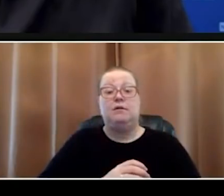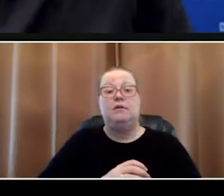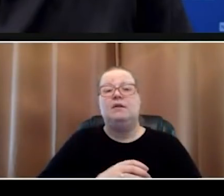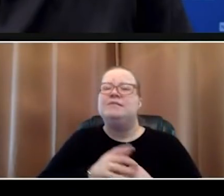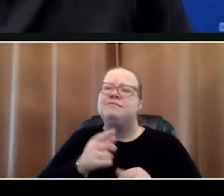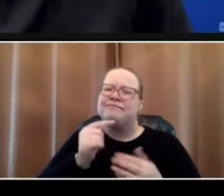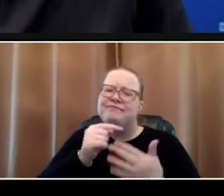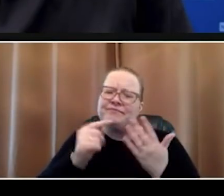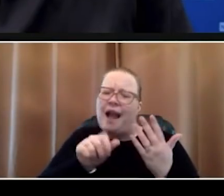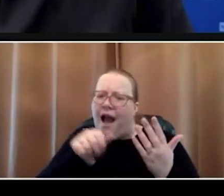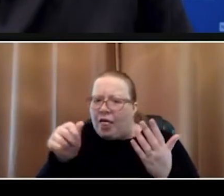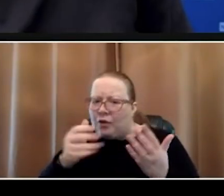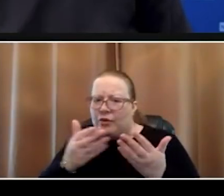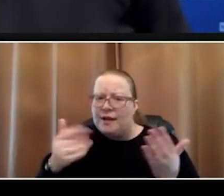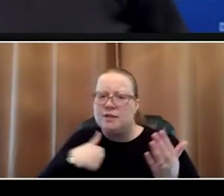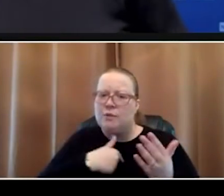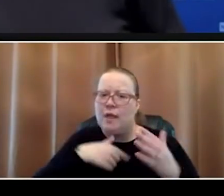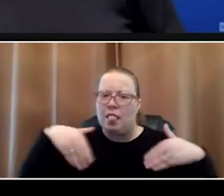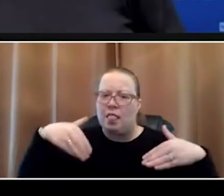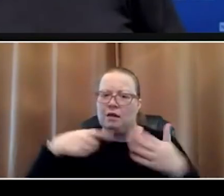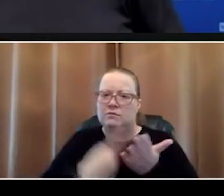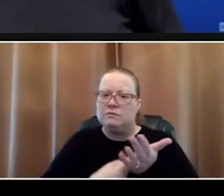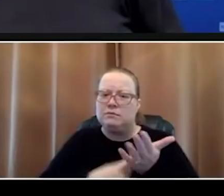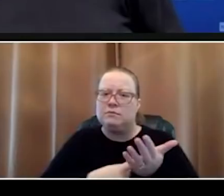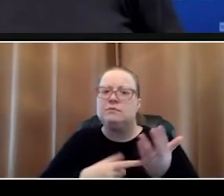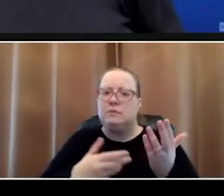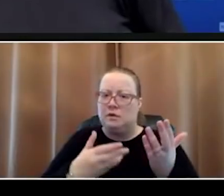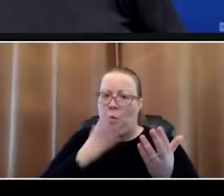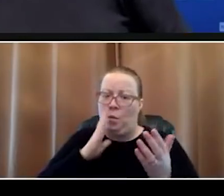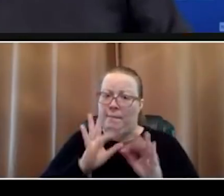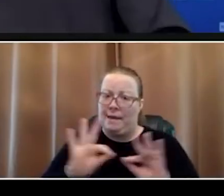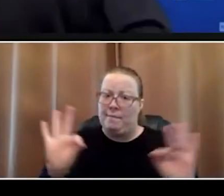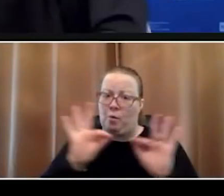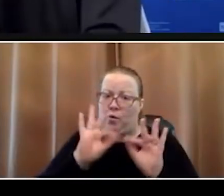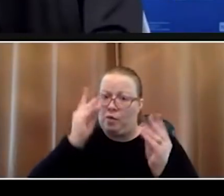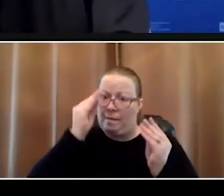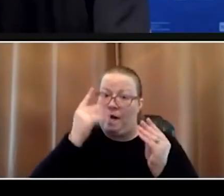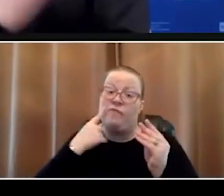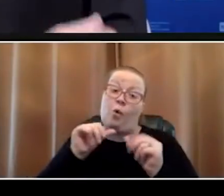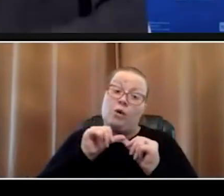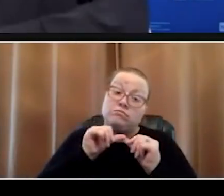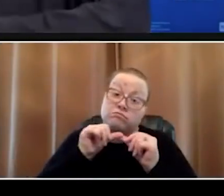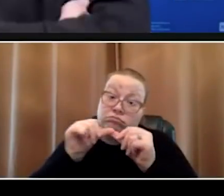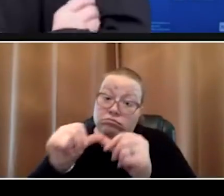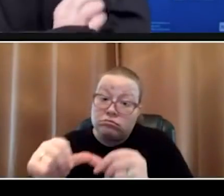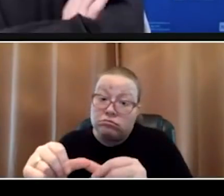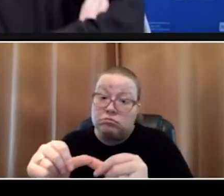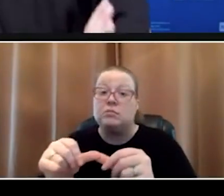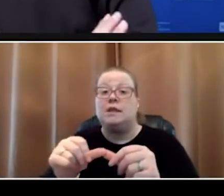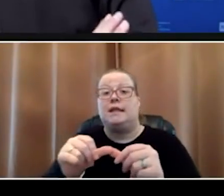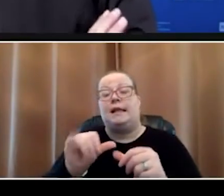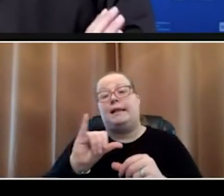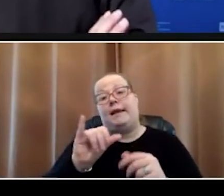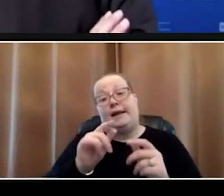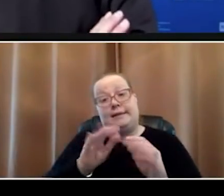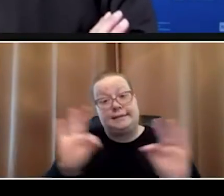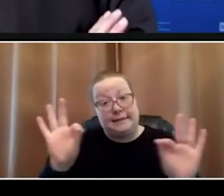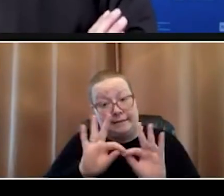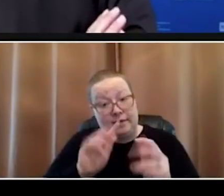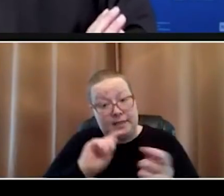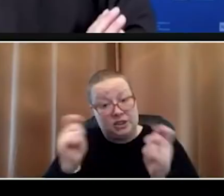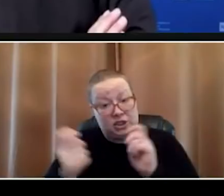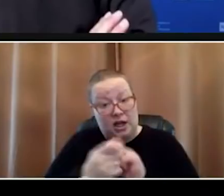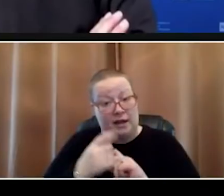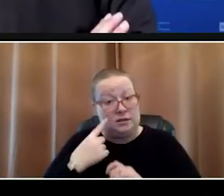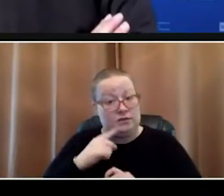about already that would be important to think about on a permanent basis in terms of significant change to performing arts